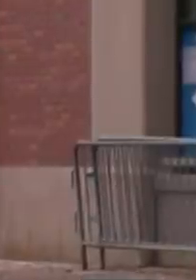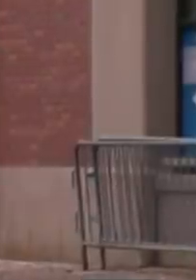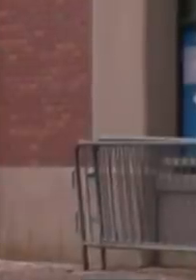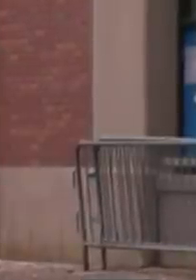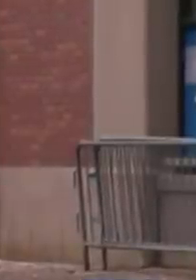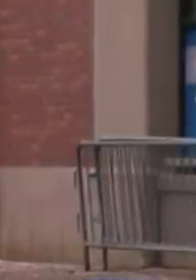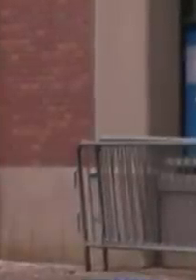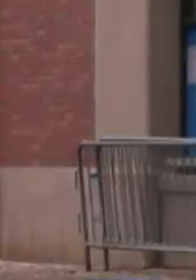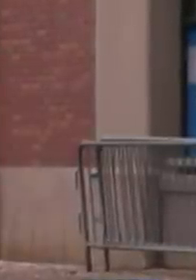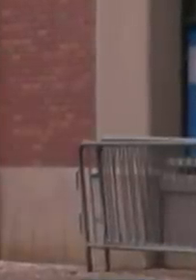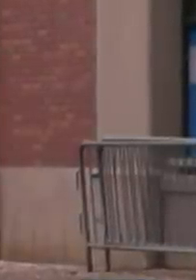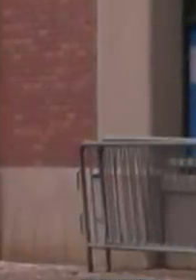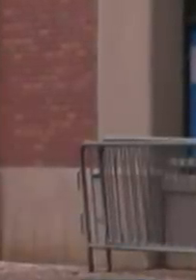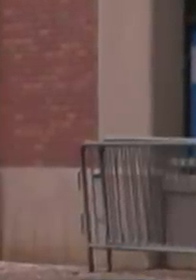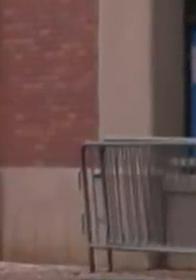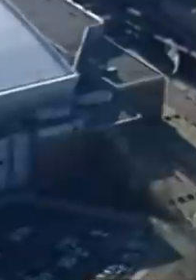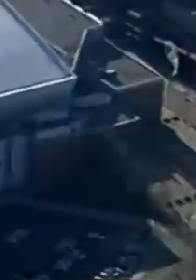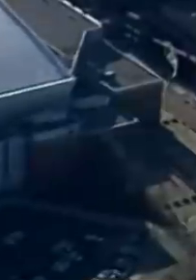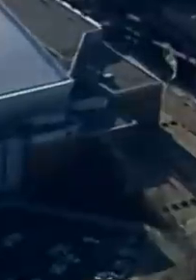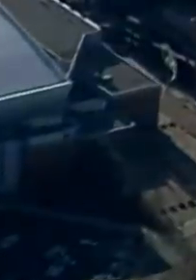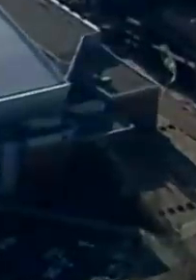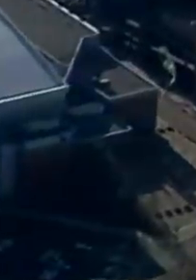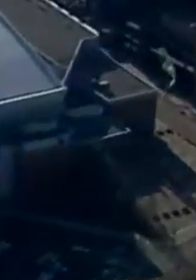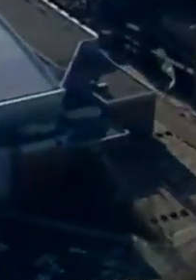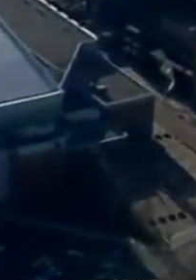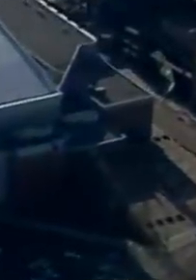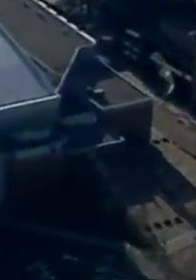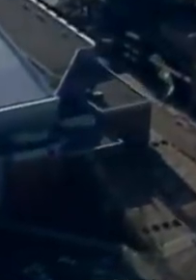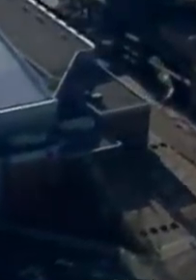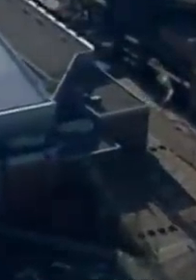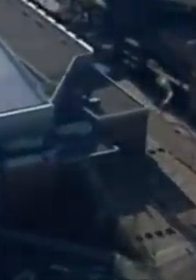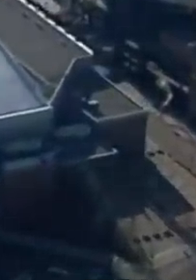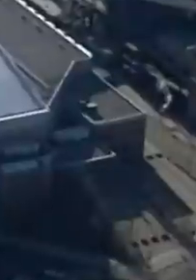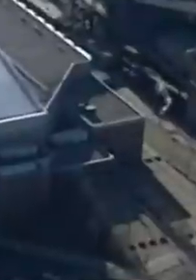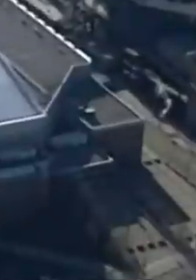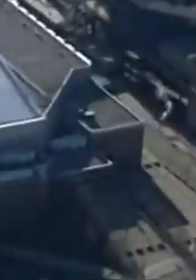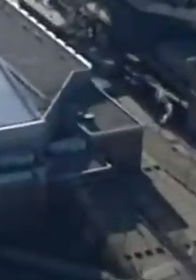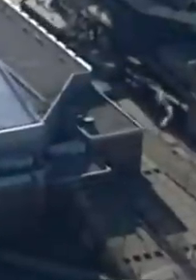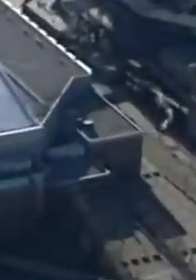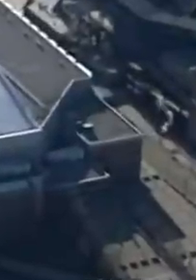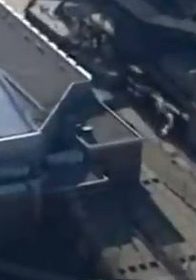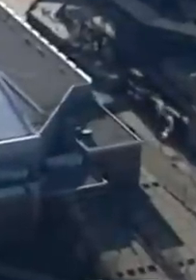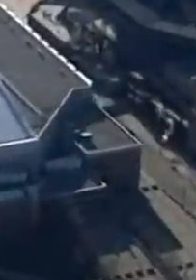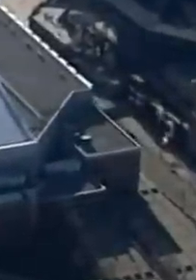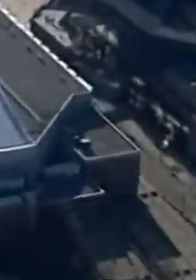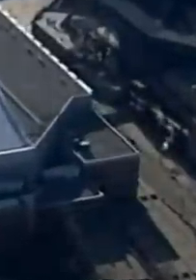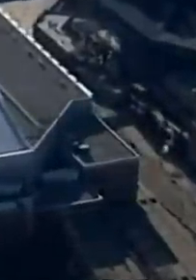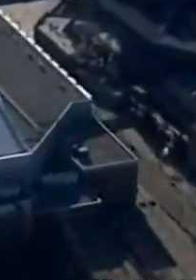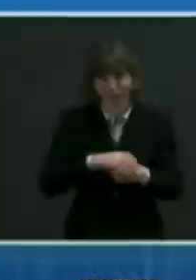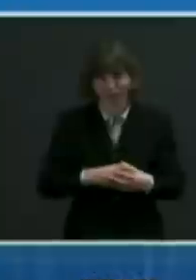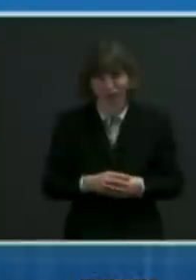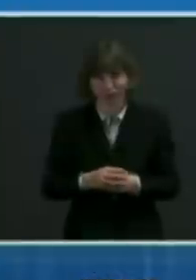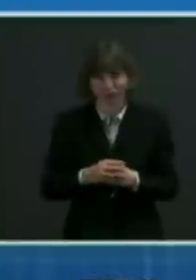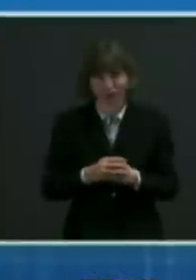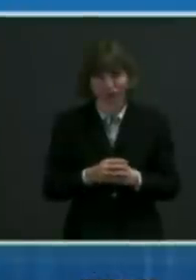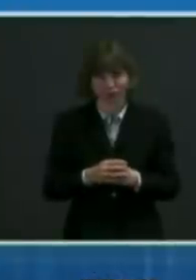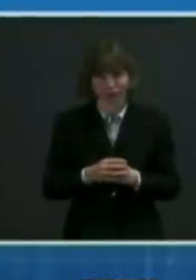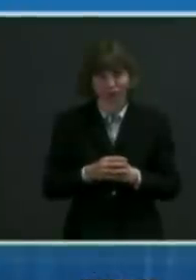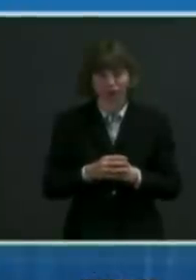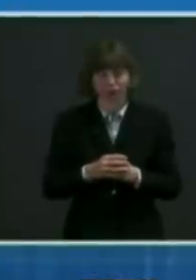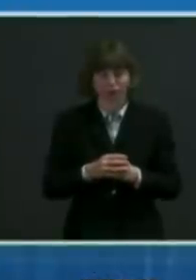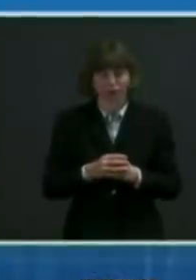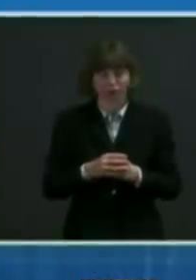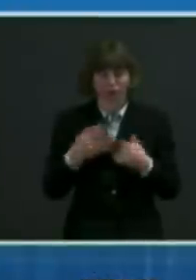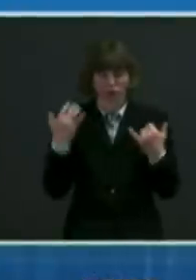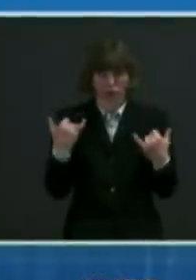on February 27th, and then they made the call to make the home of the Lions a mass vaccination site. Today, in fact, I'm pleased to